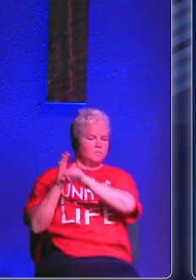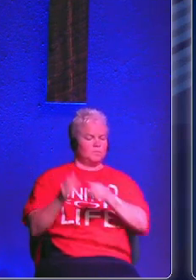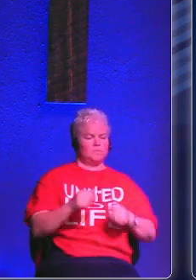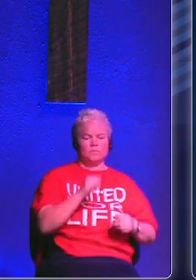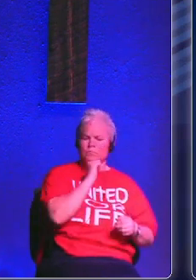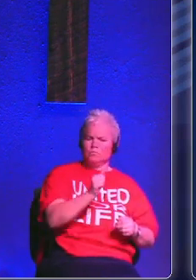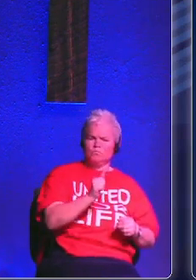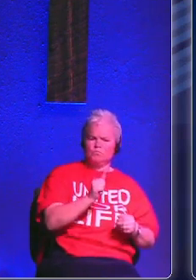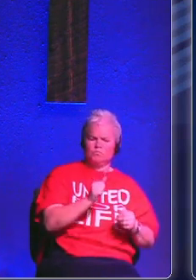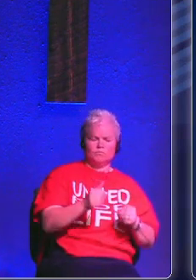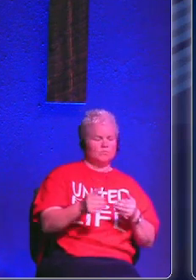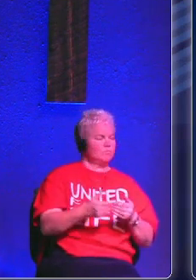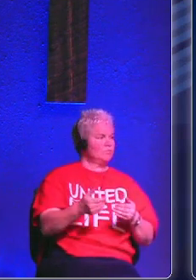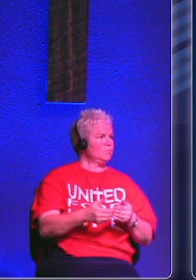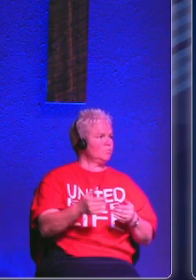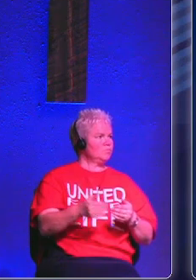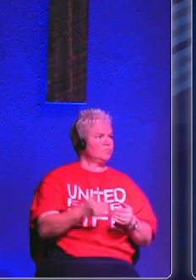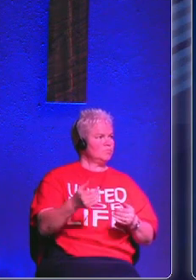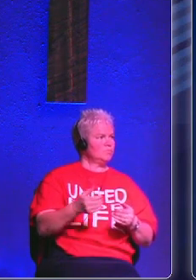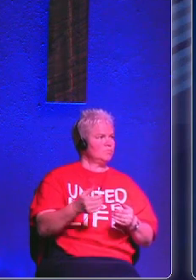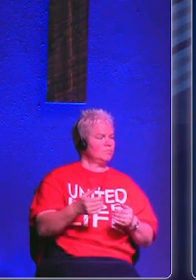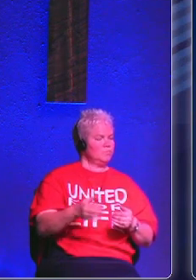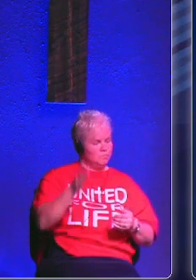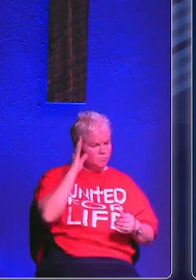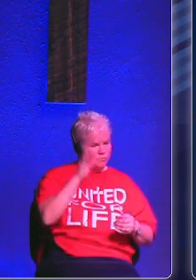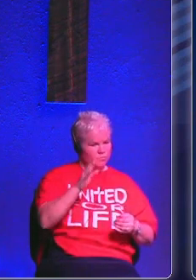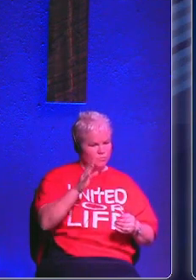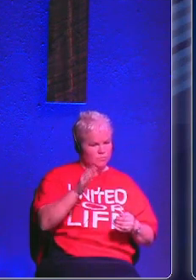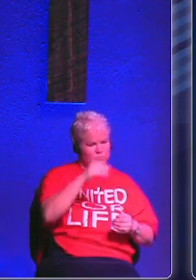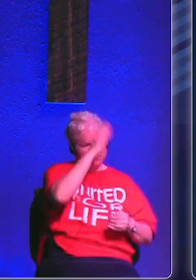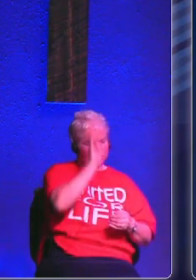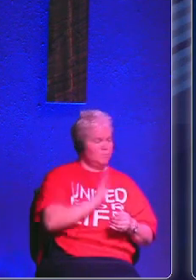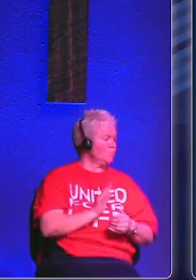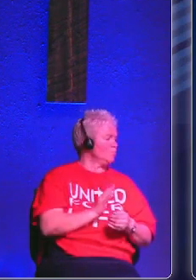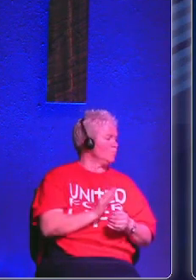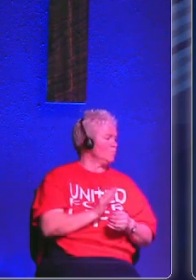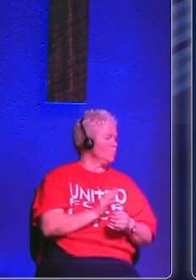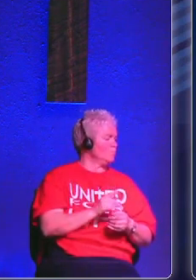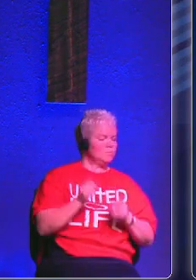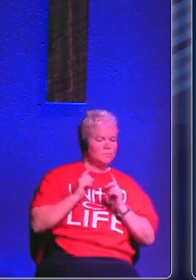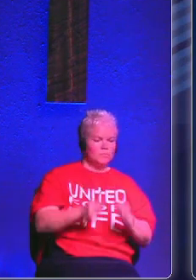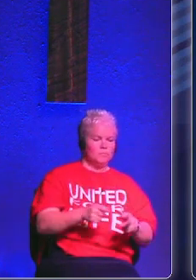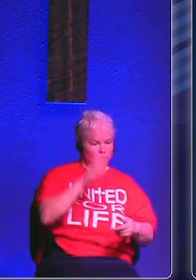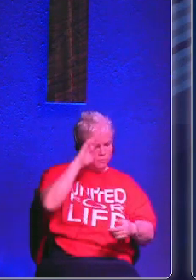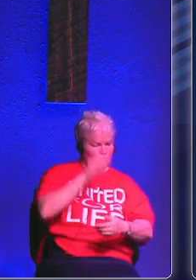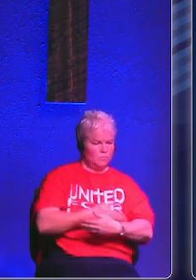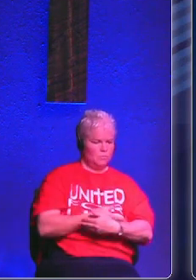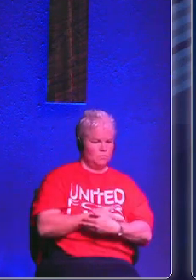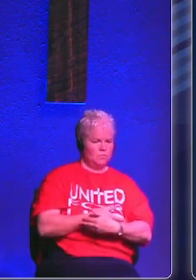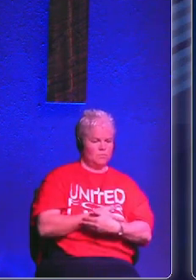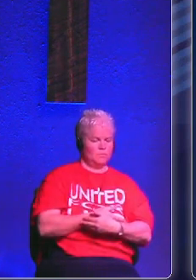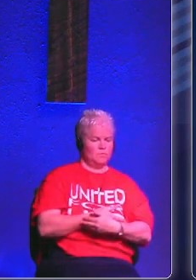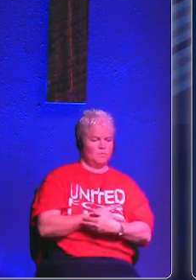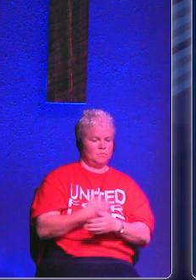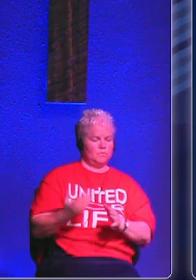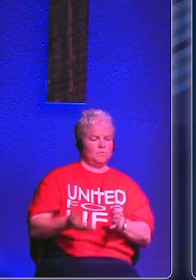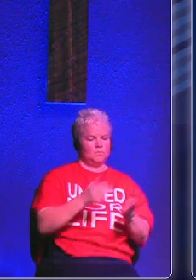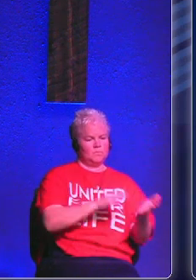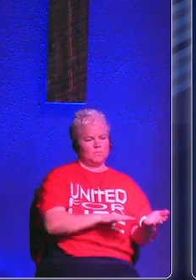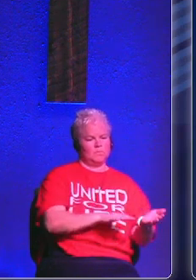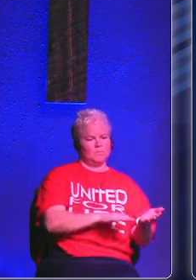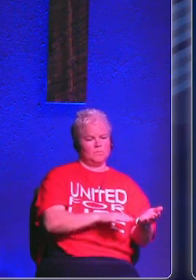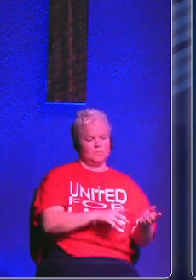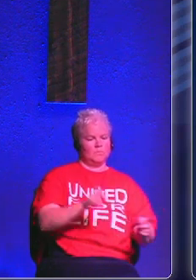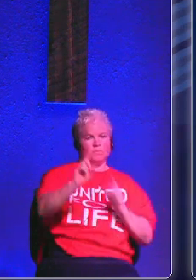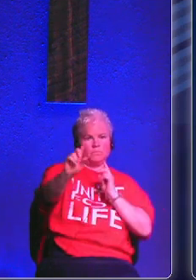easy. It wasn't for God. He had to send his only son to die in order for